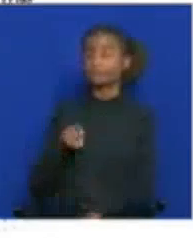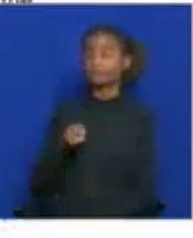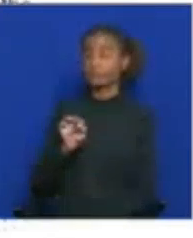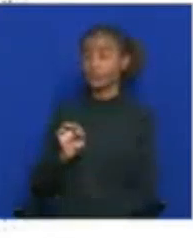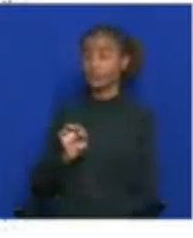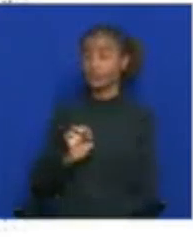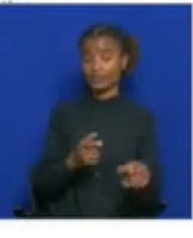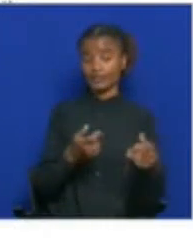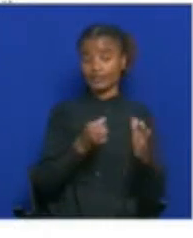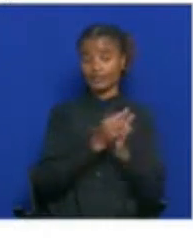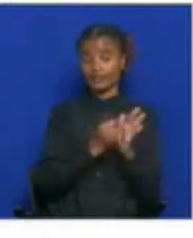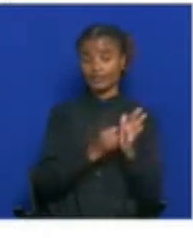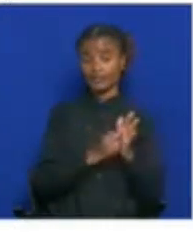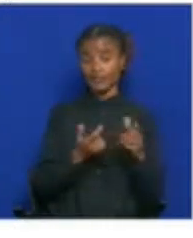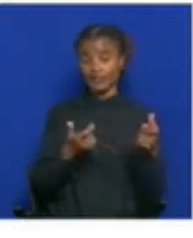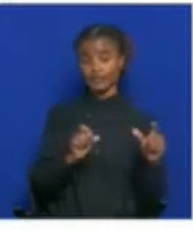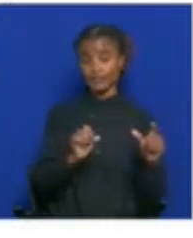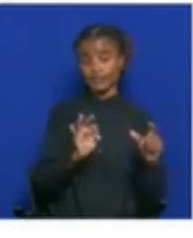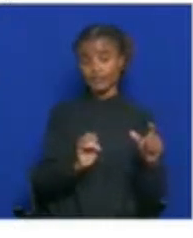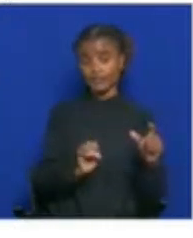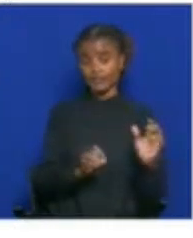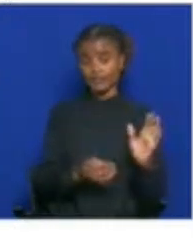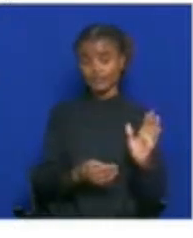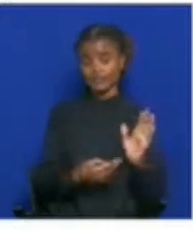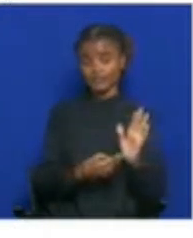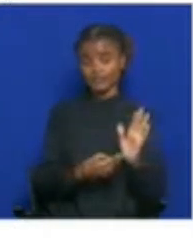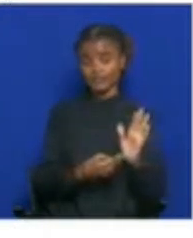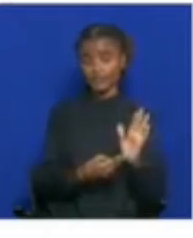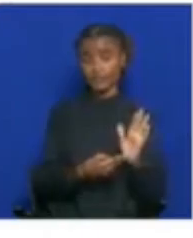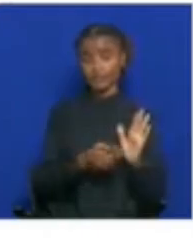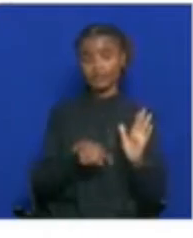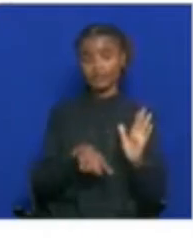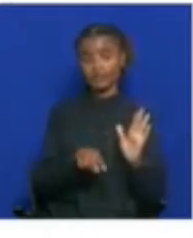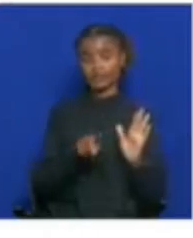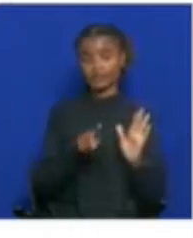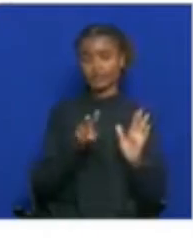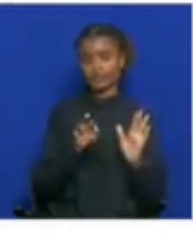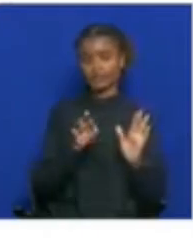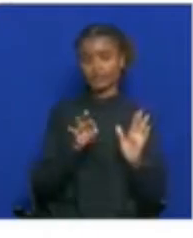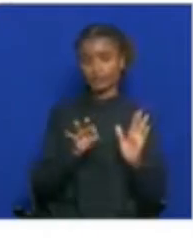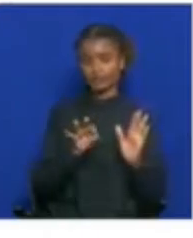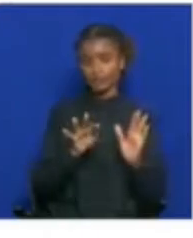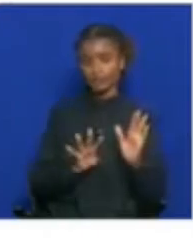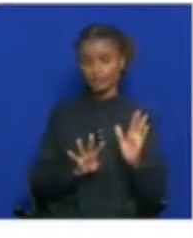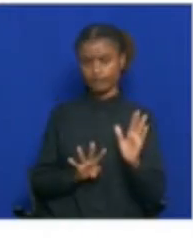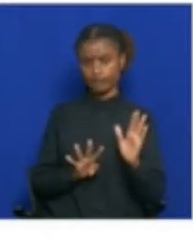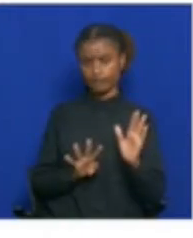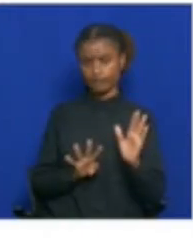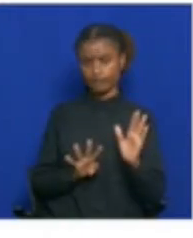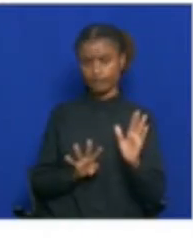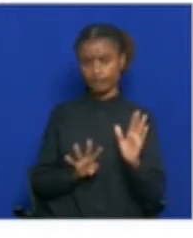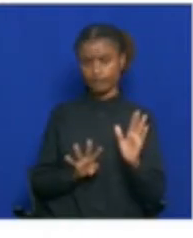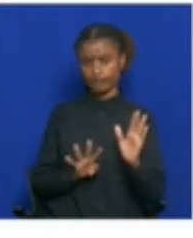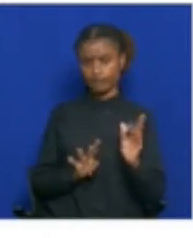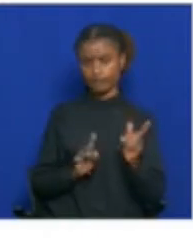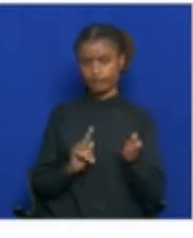not be 2, 3, and 4 instead of 3, 4, 5, those Orlando?